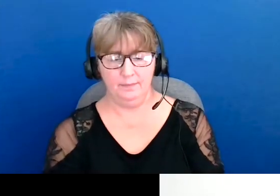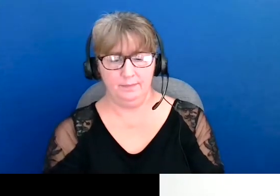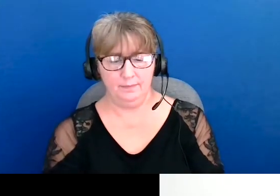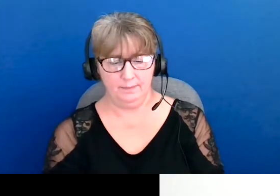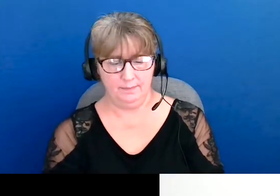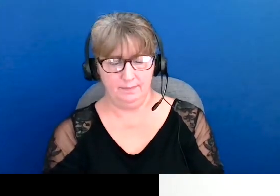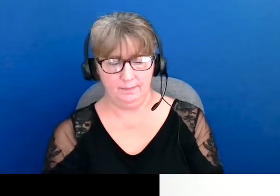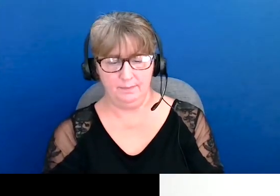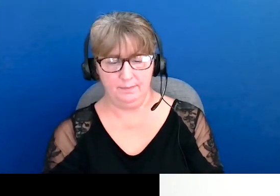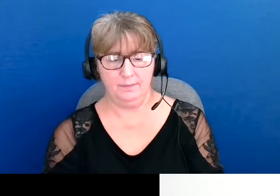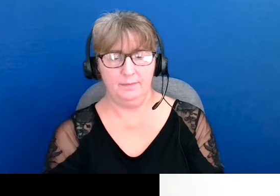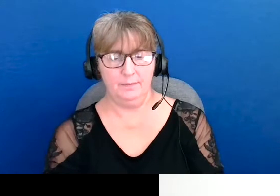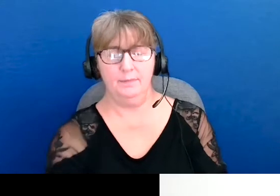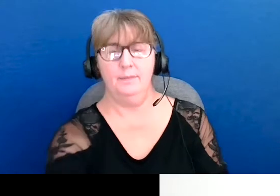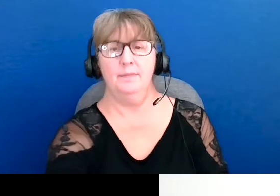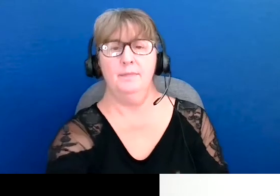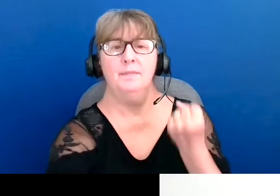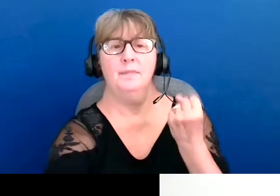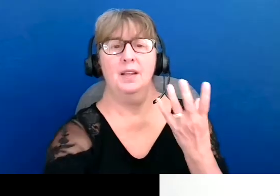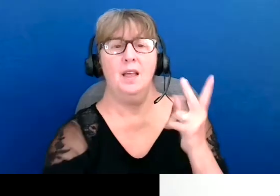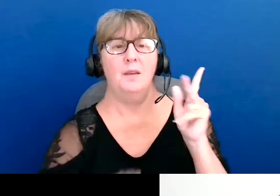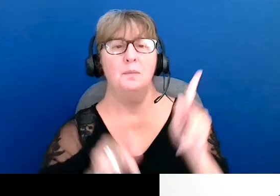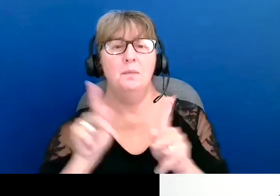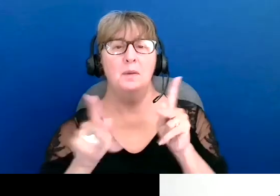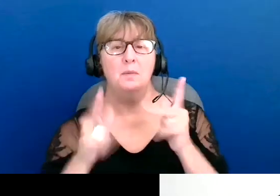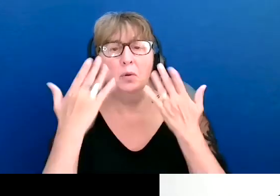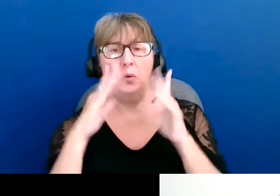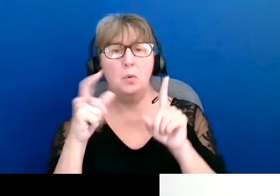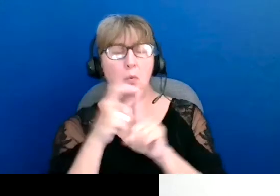A lot of people don't know the word ableism.